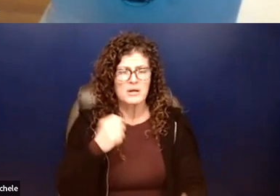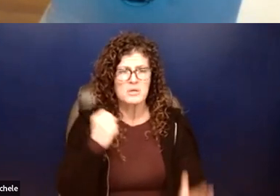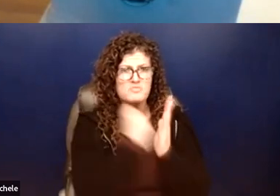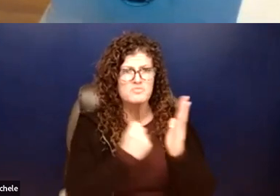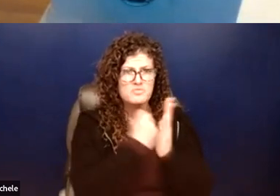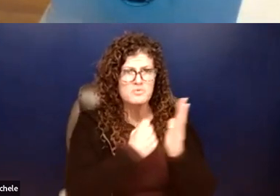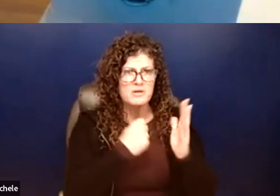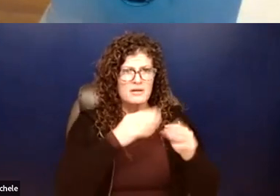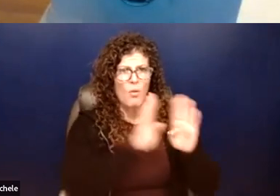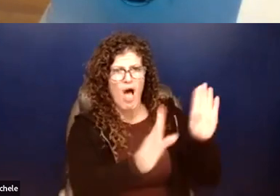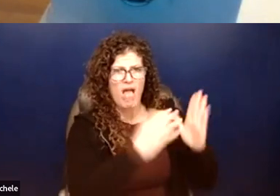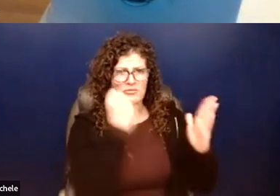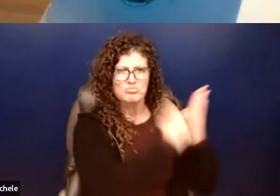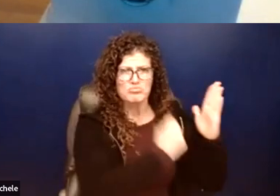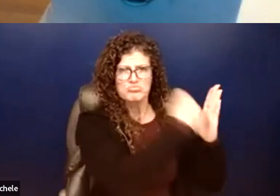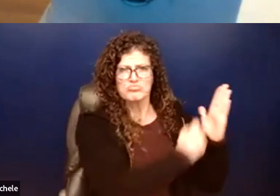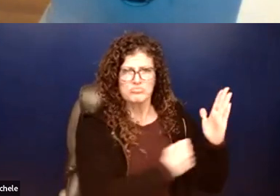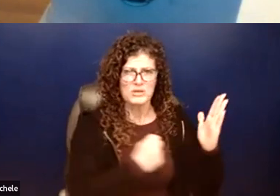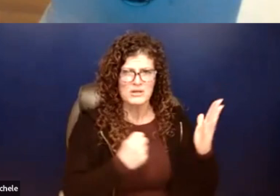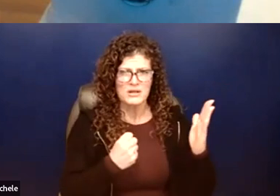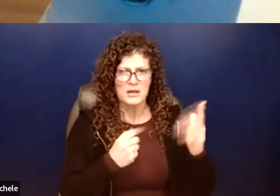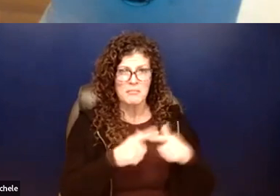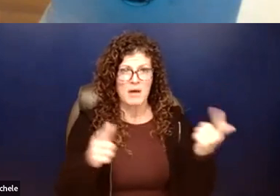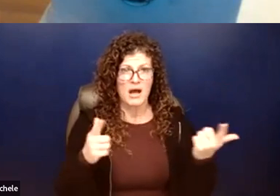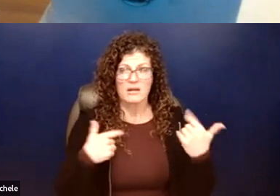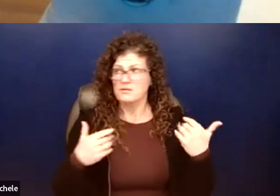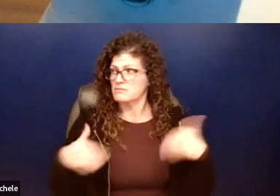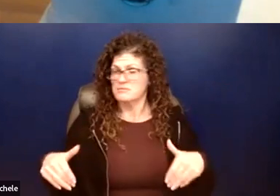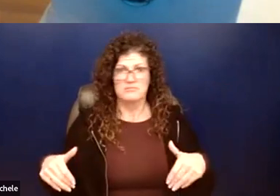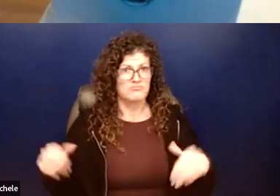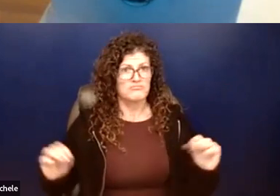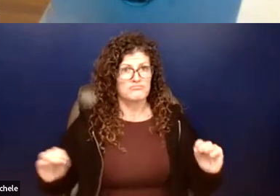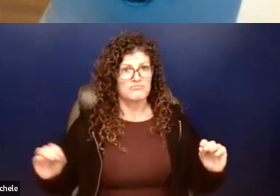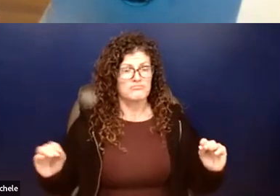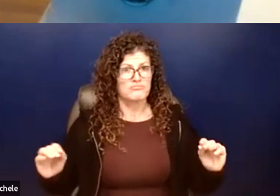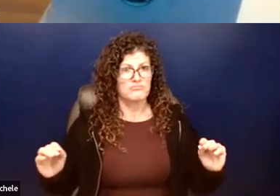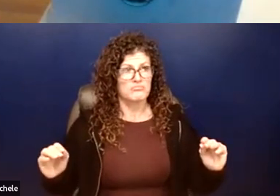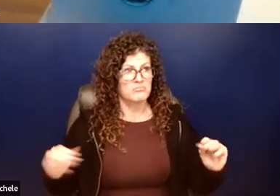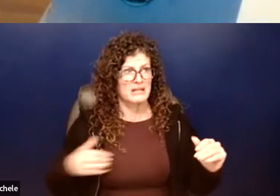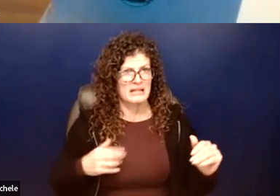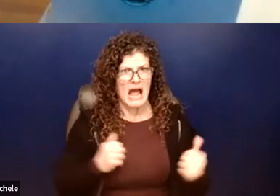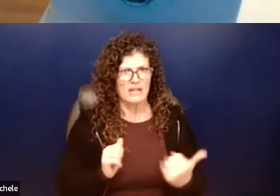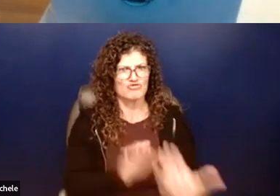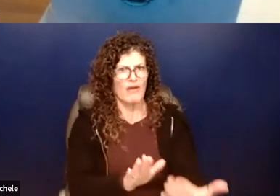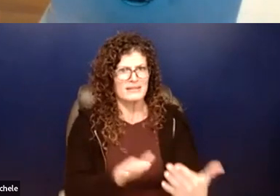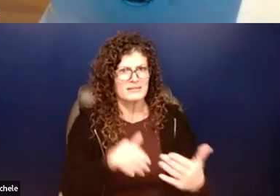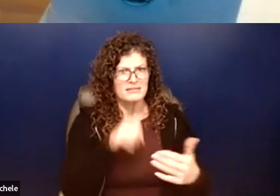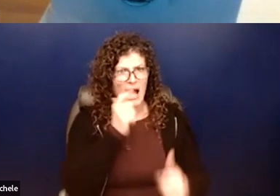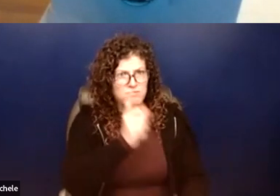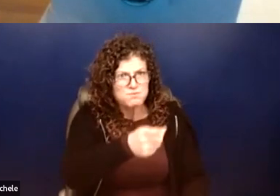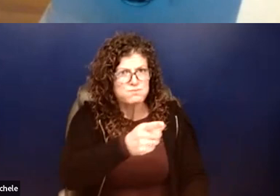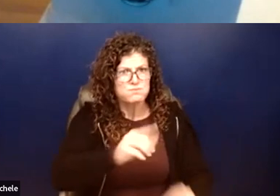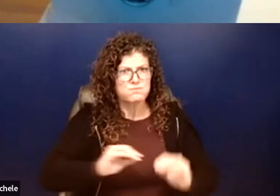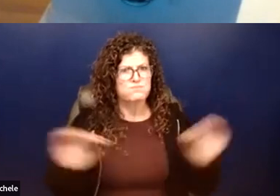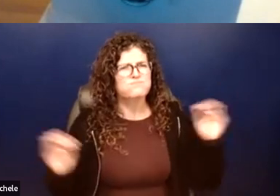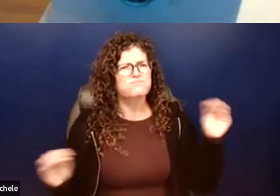walls. And it's as if nothing was happening. It would just go unaddressed. And I felt